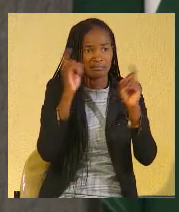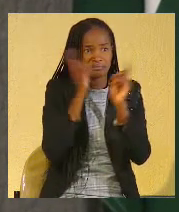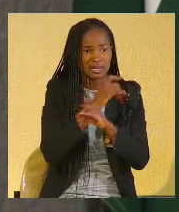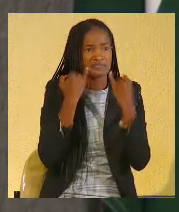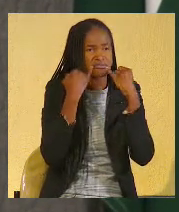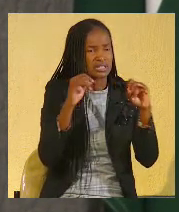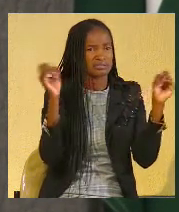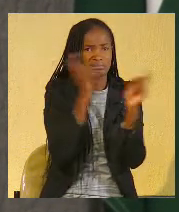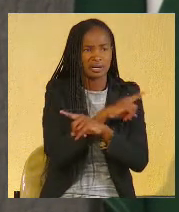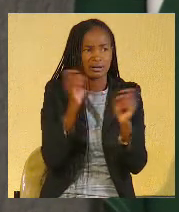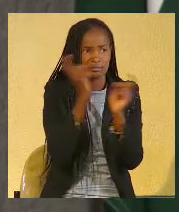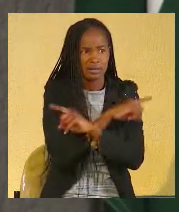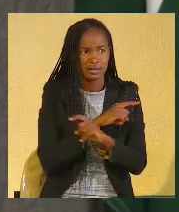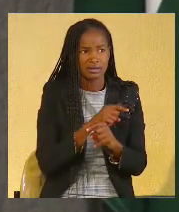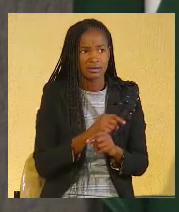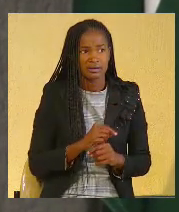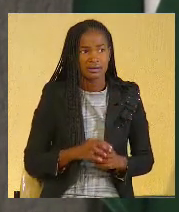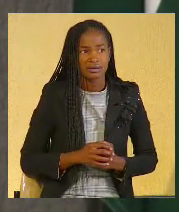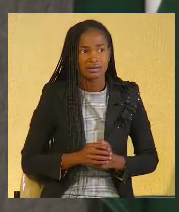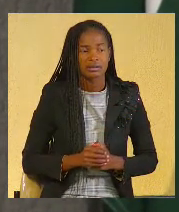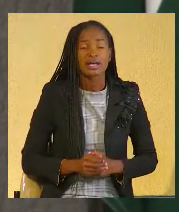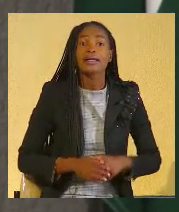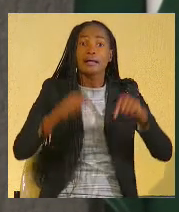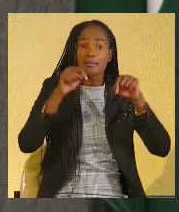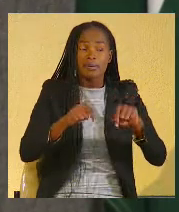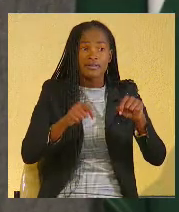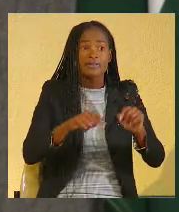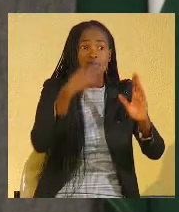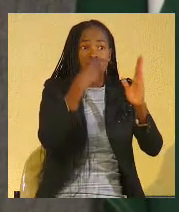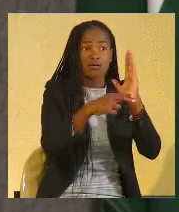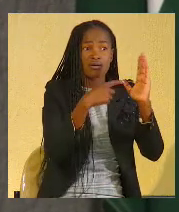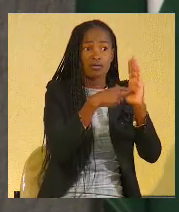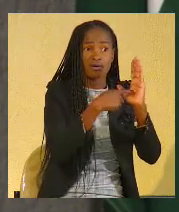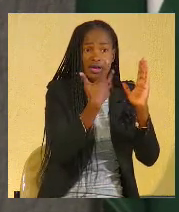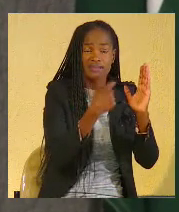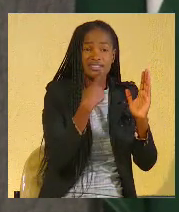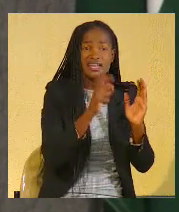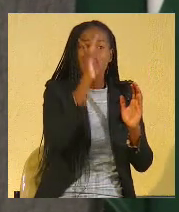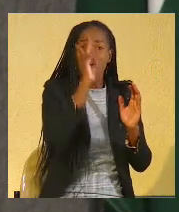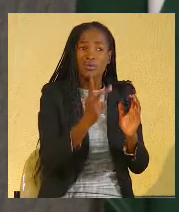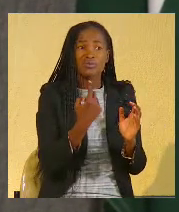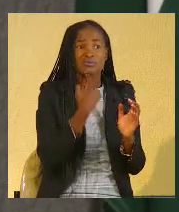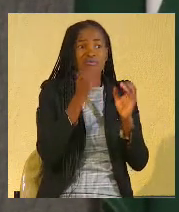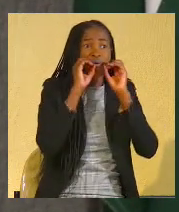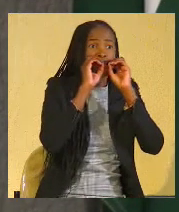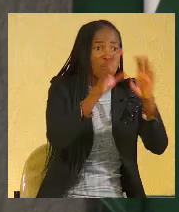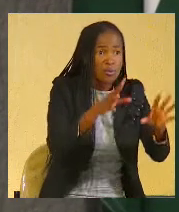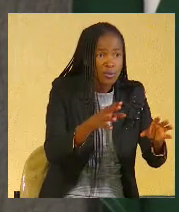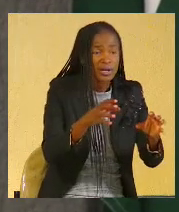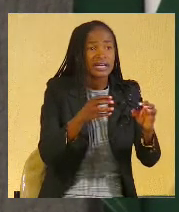they are now, any fake news is now criminalized. So anybody who either